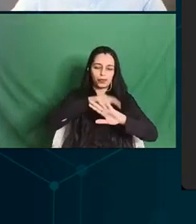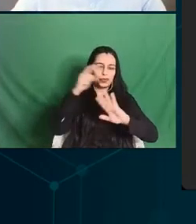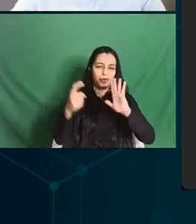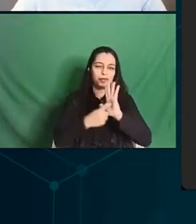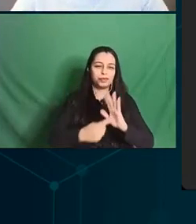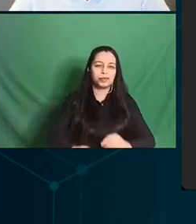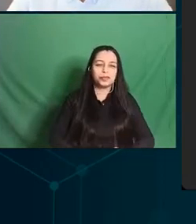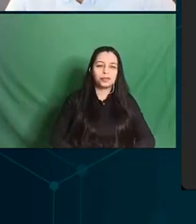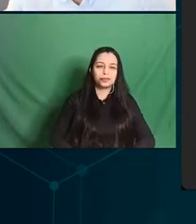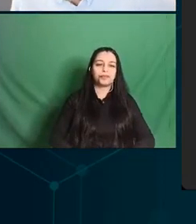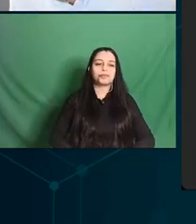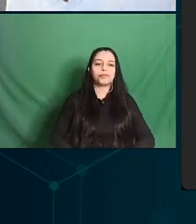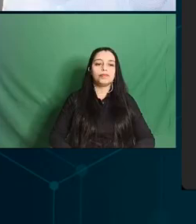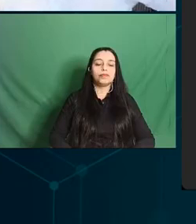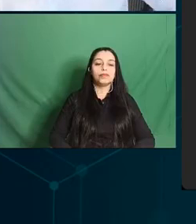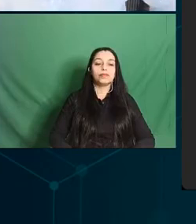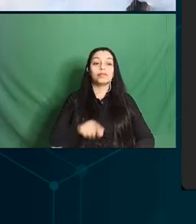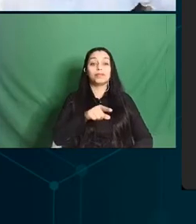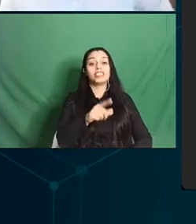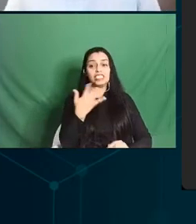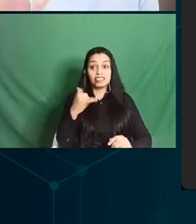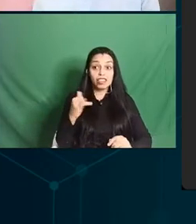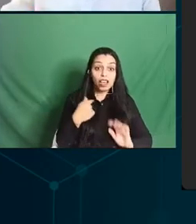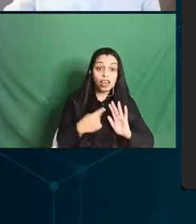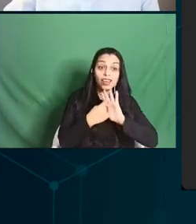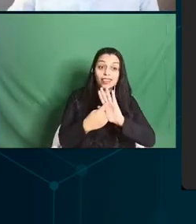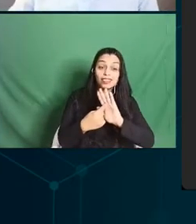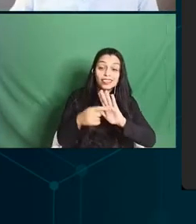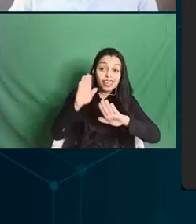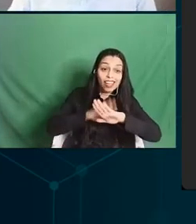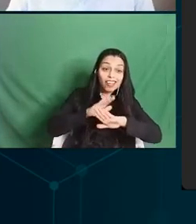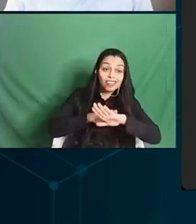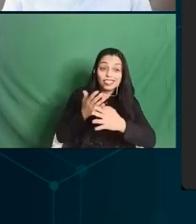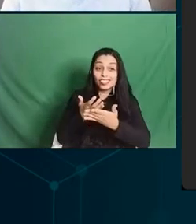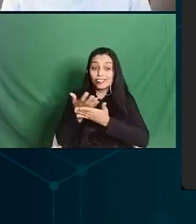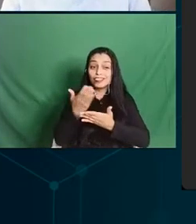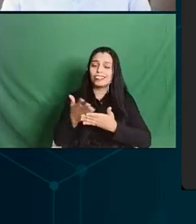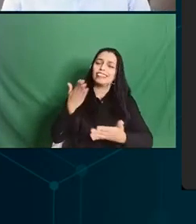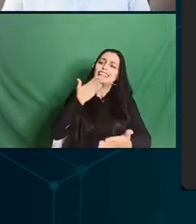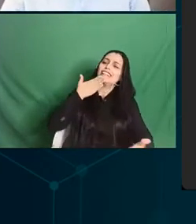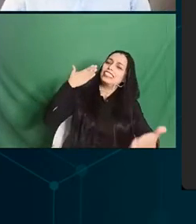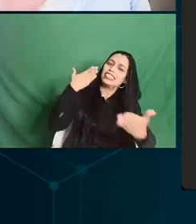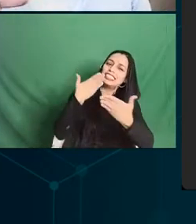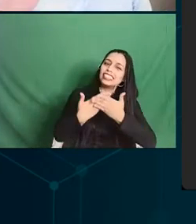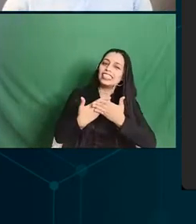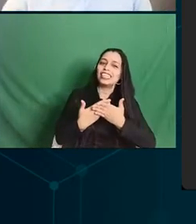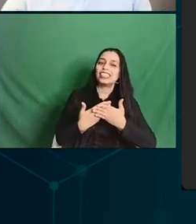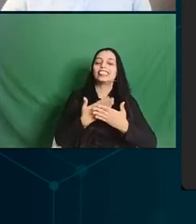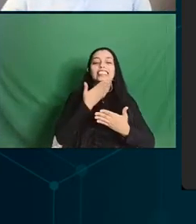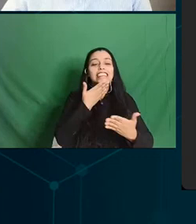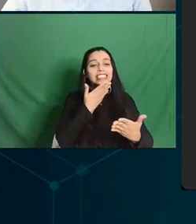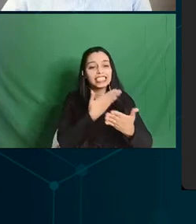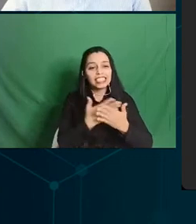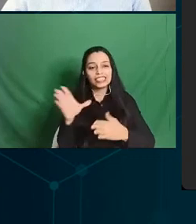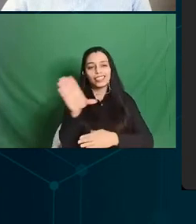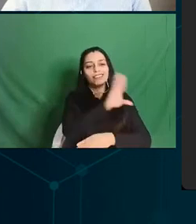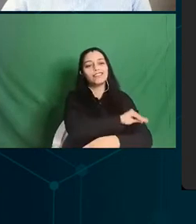Abel. Yeah. So thank you all. Thank you, Leo. Thank you, Olga, and